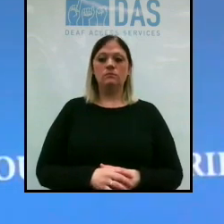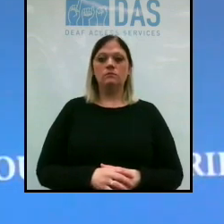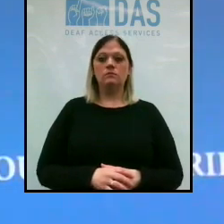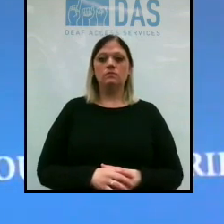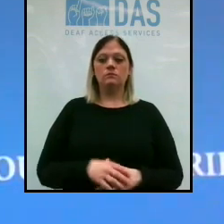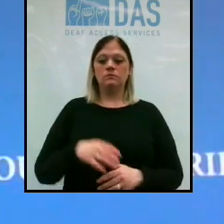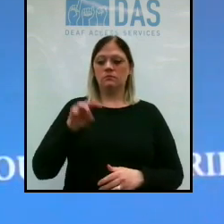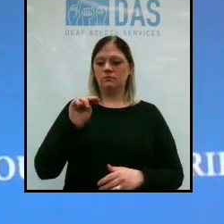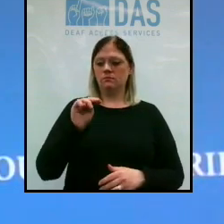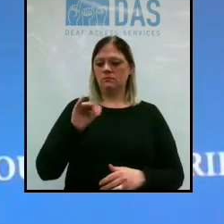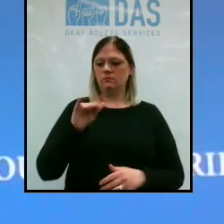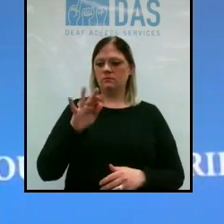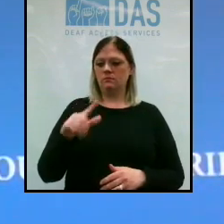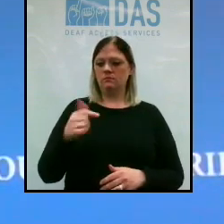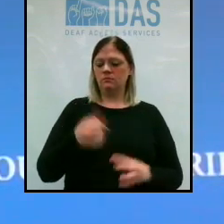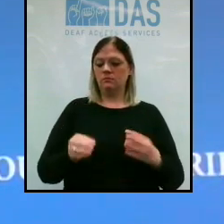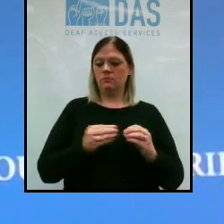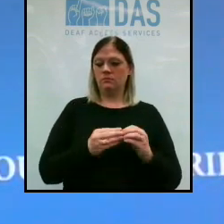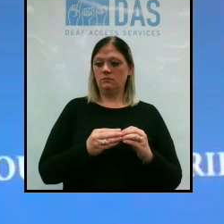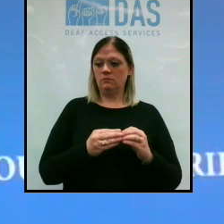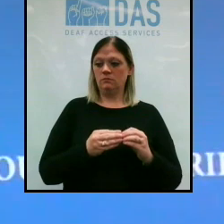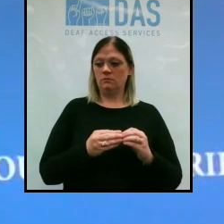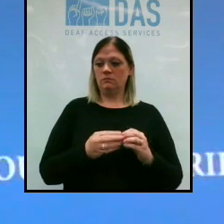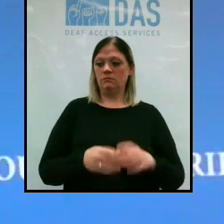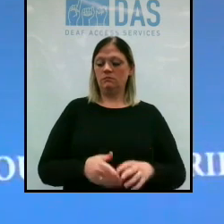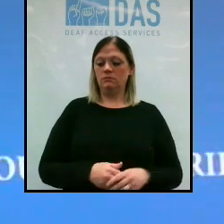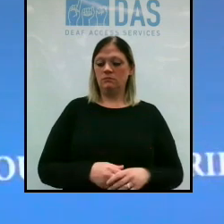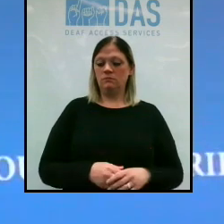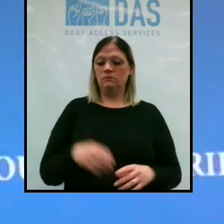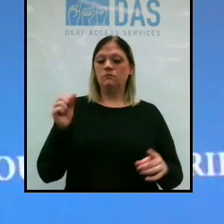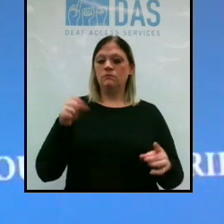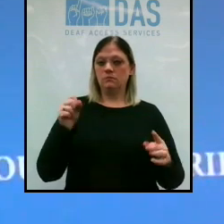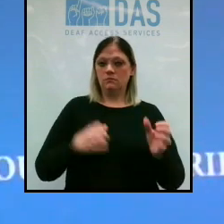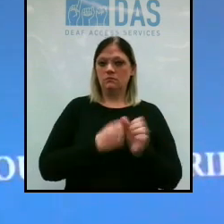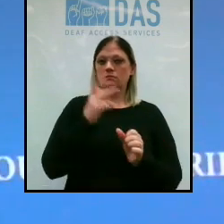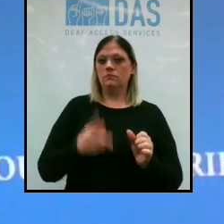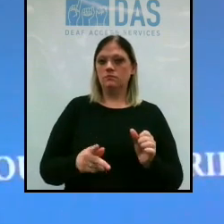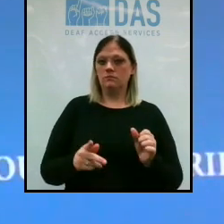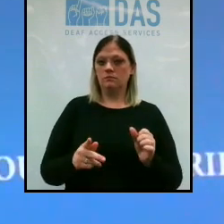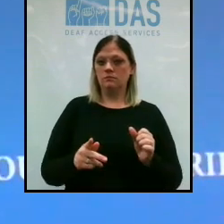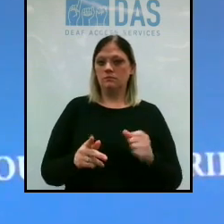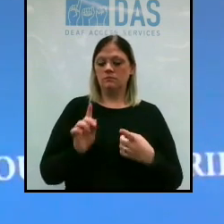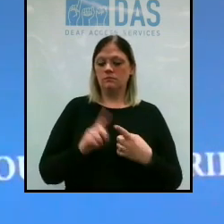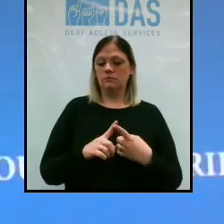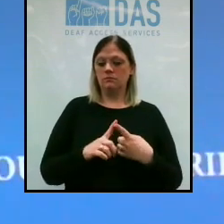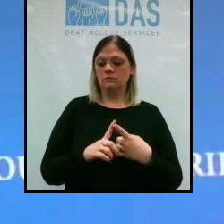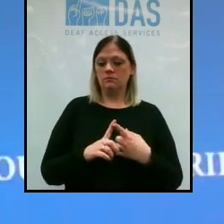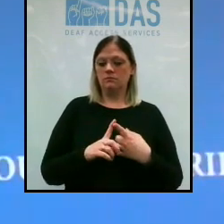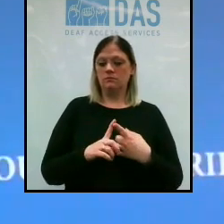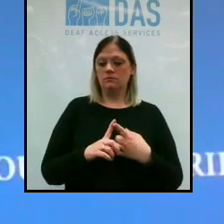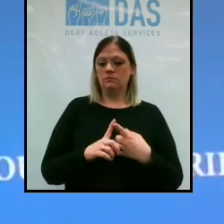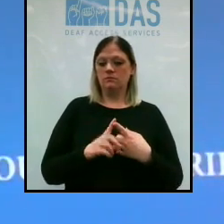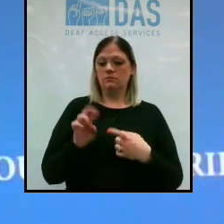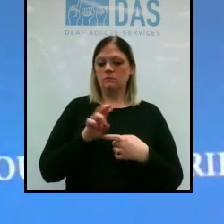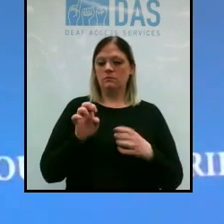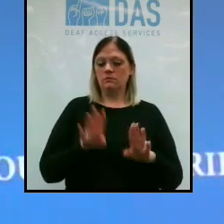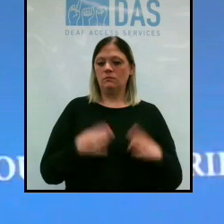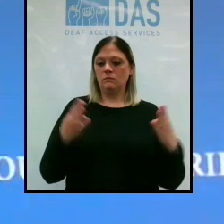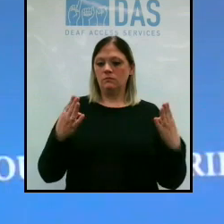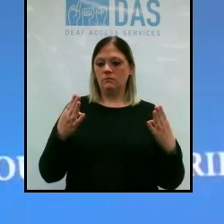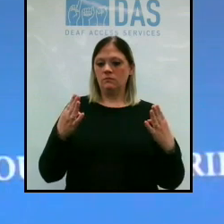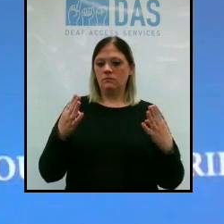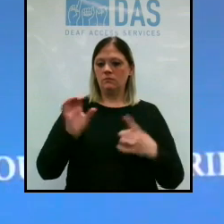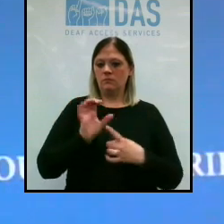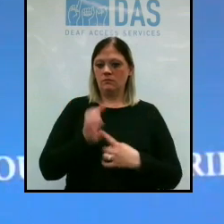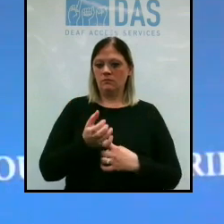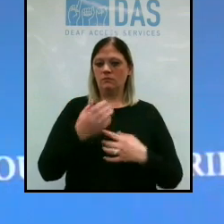Michael Mroziak, do you have any more questions? Yeah, just a follow up to reopening